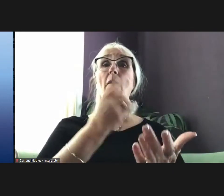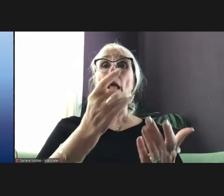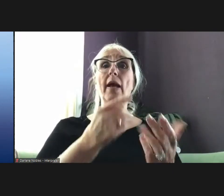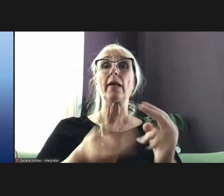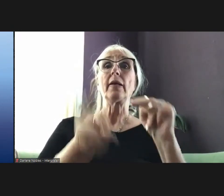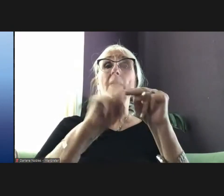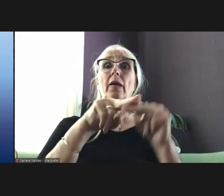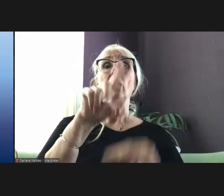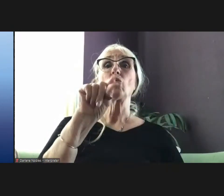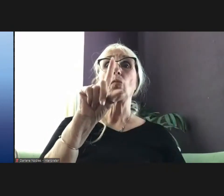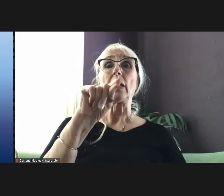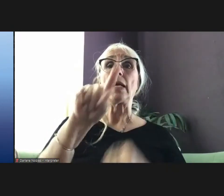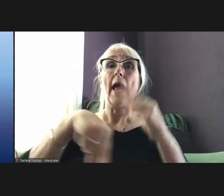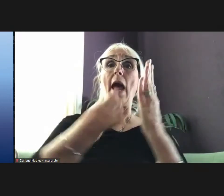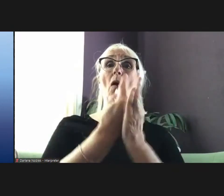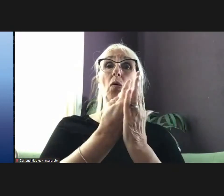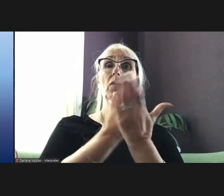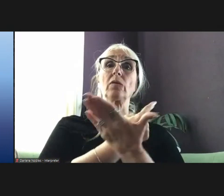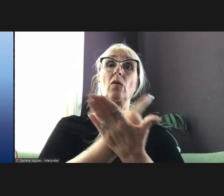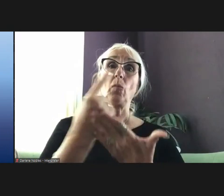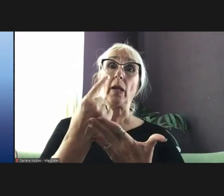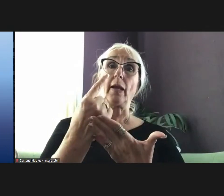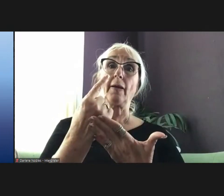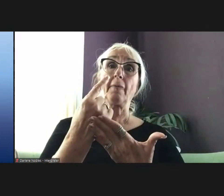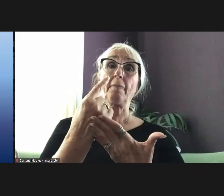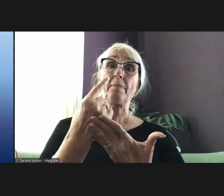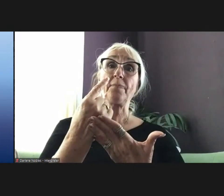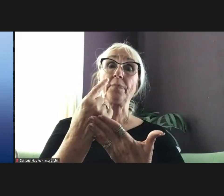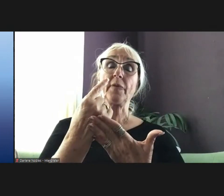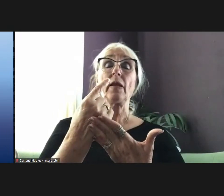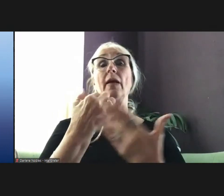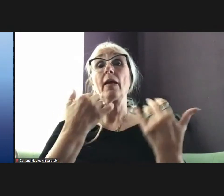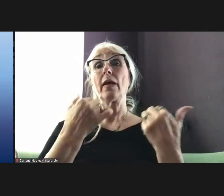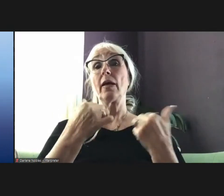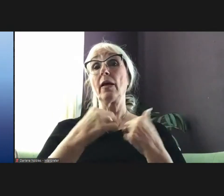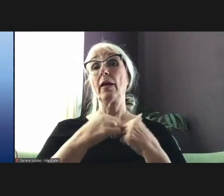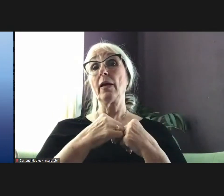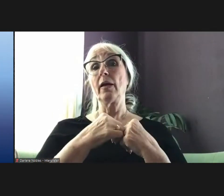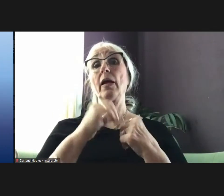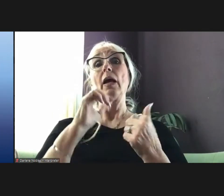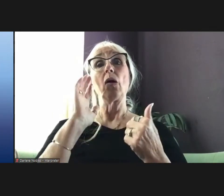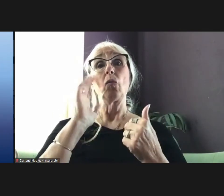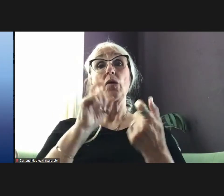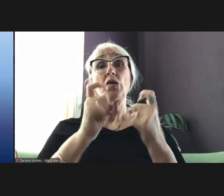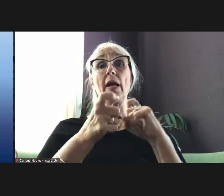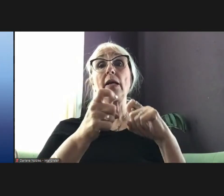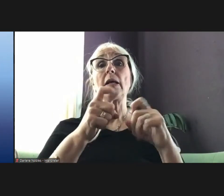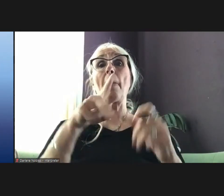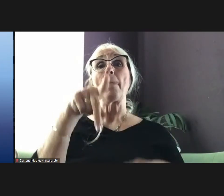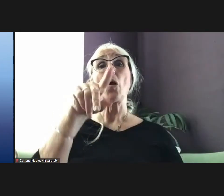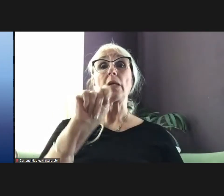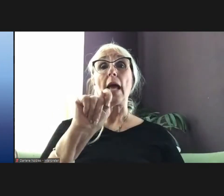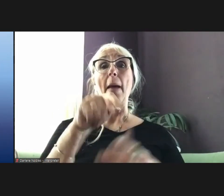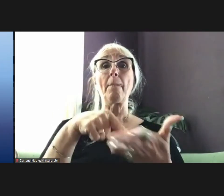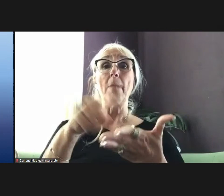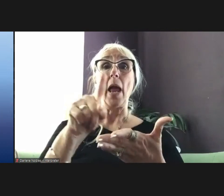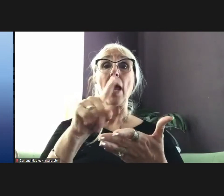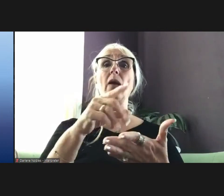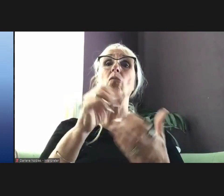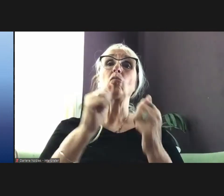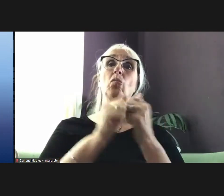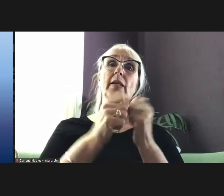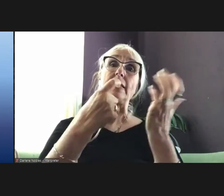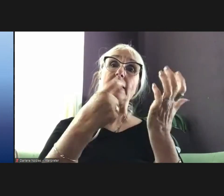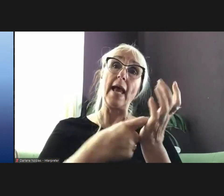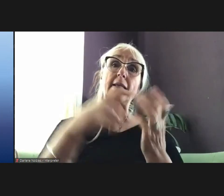20 hours a week. So this would adjust their part-time pay and related taxes and benefits